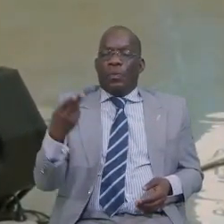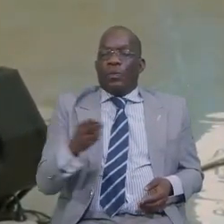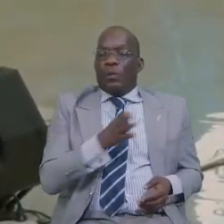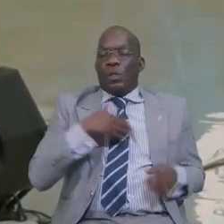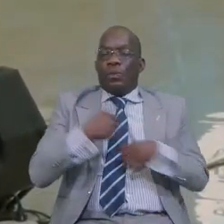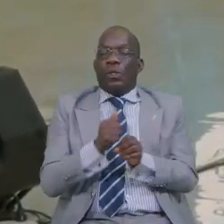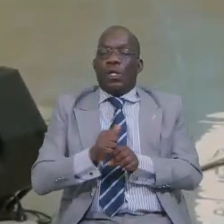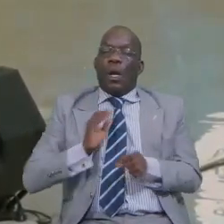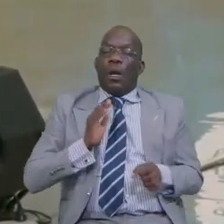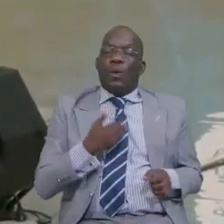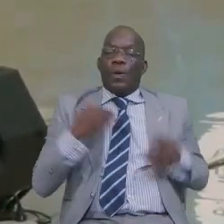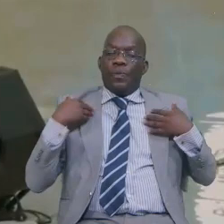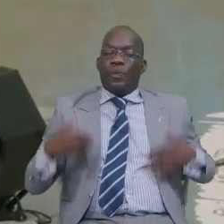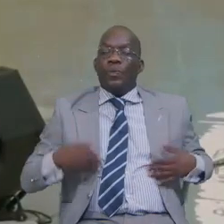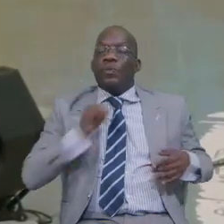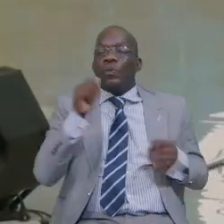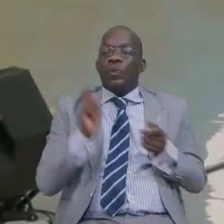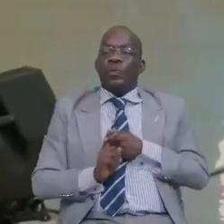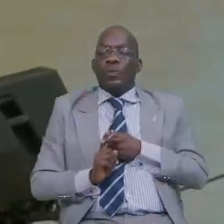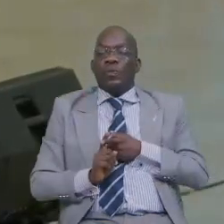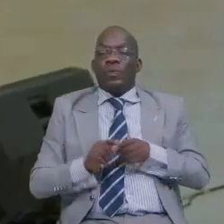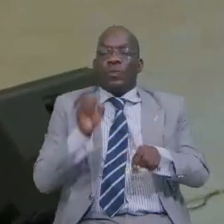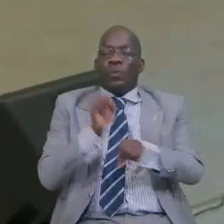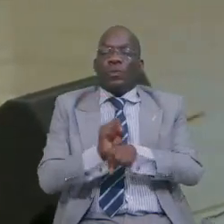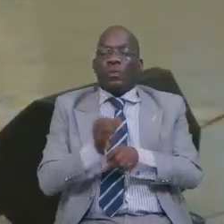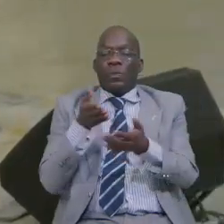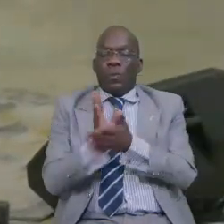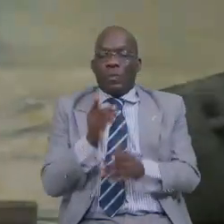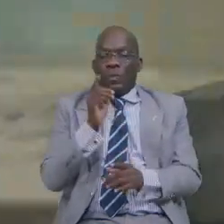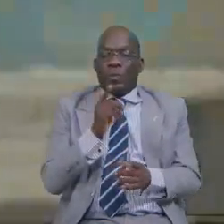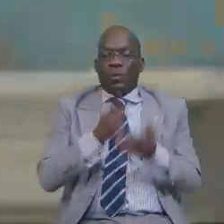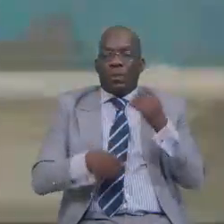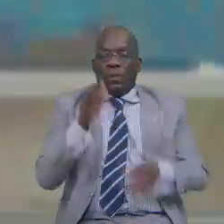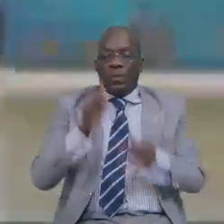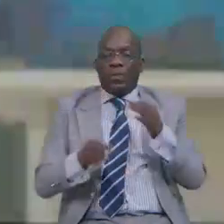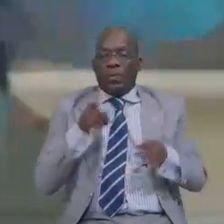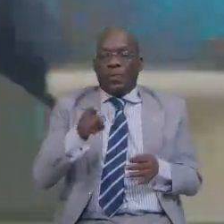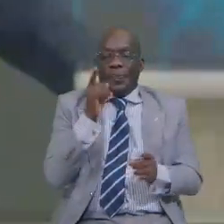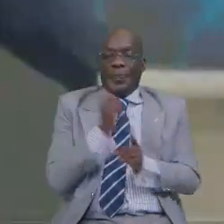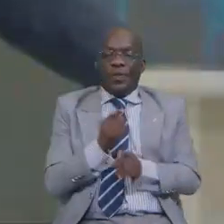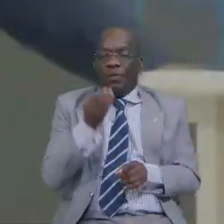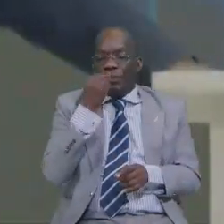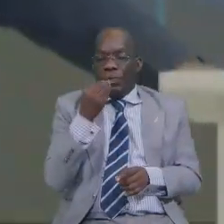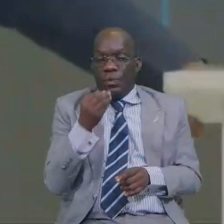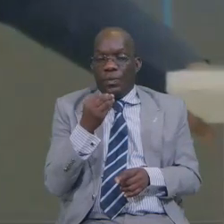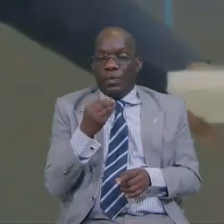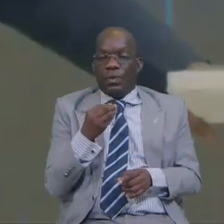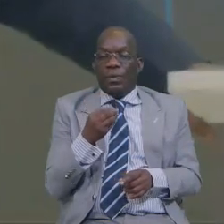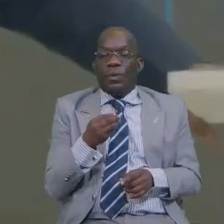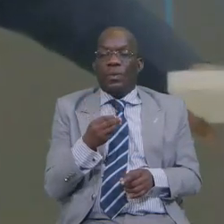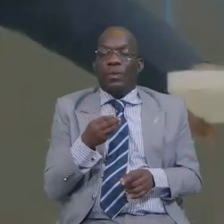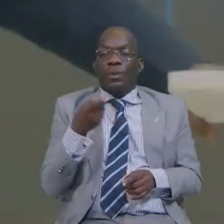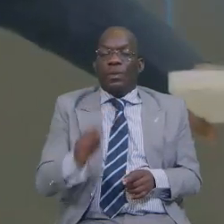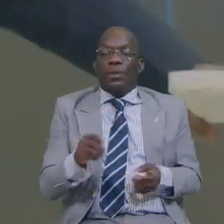body not function properly. What if you're only eating junk? You are eating the interpretation of the